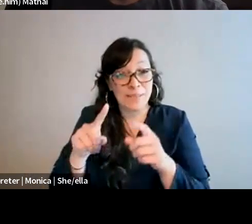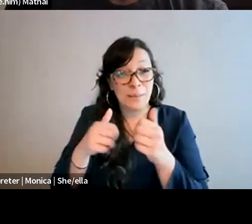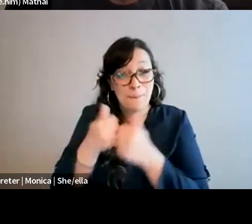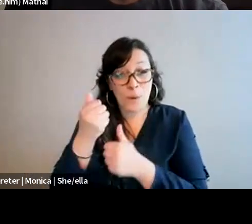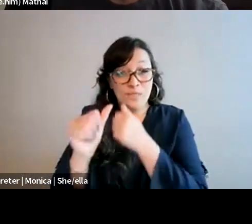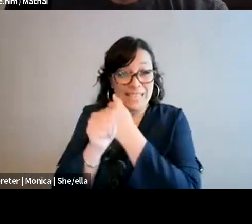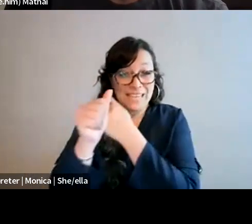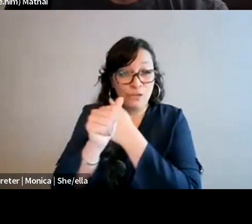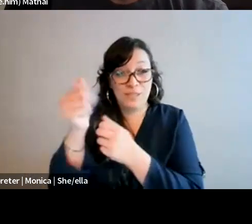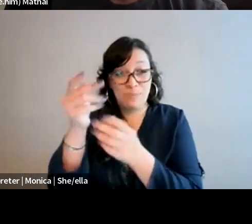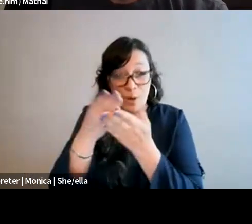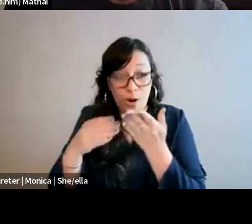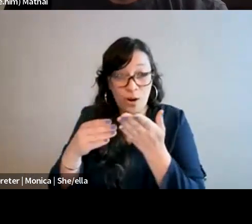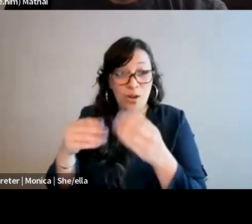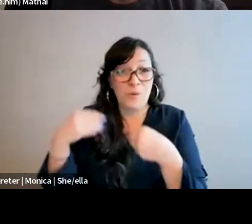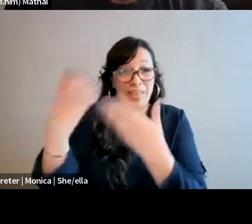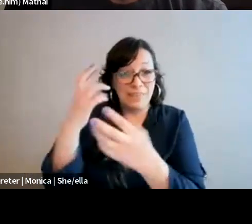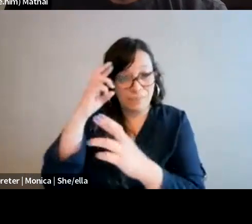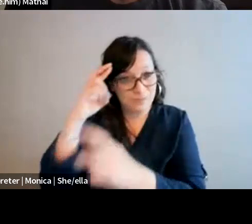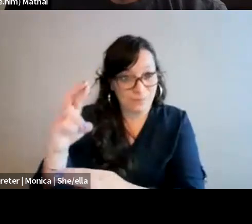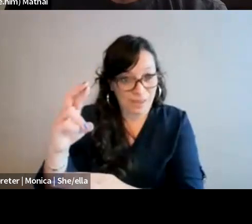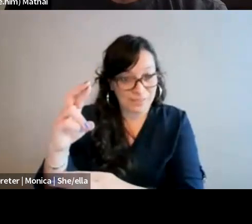stage, when they give you respect.